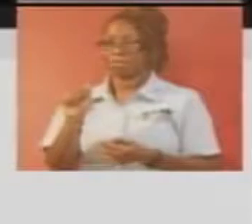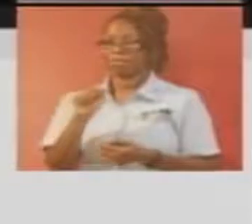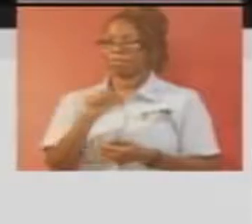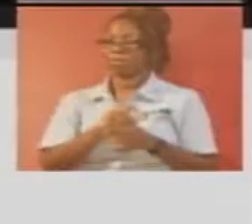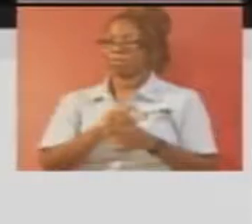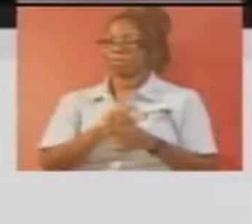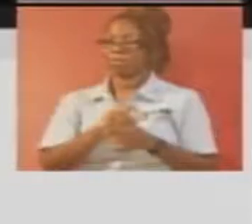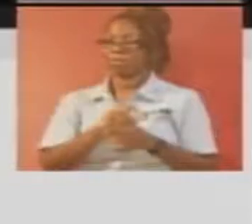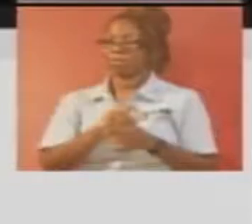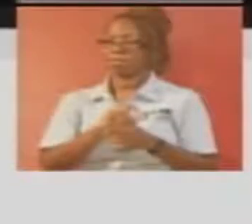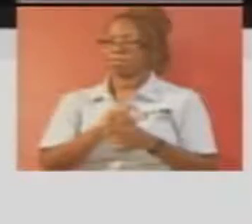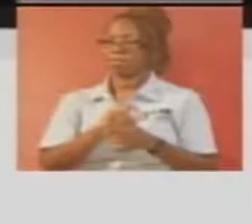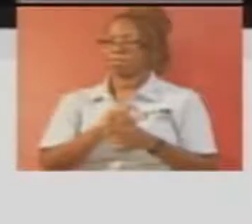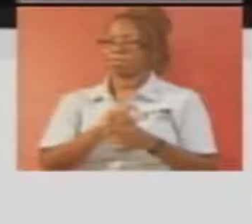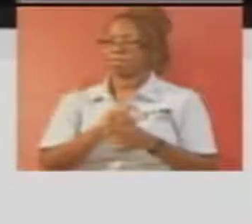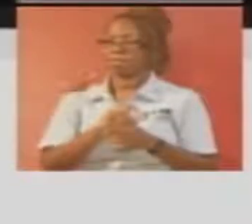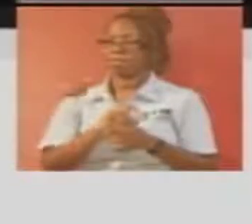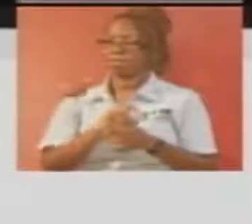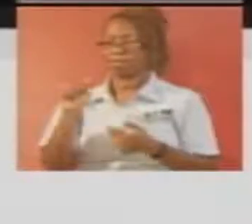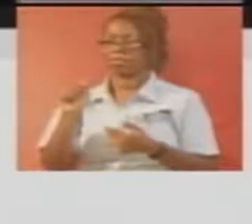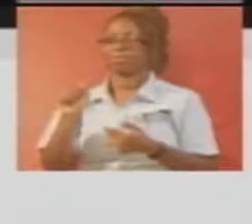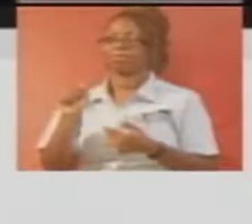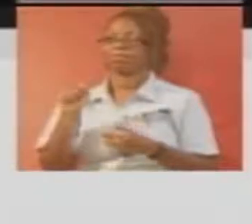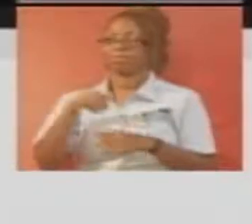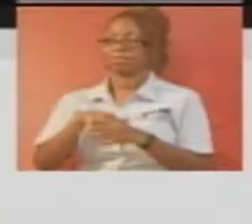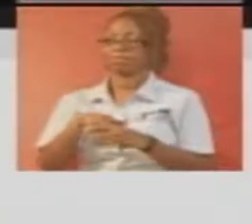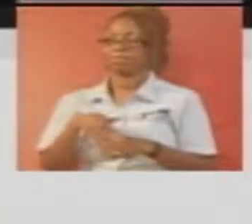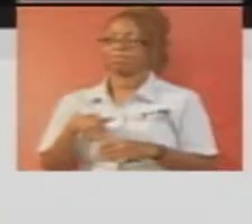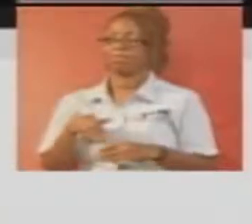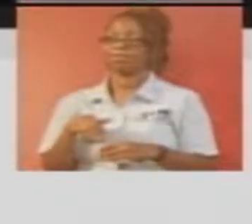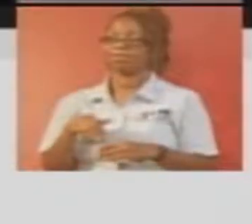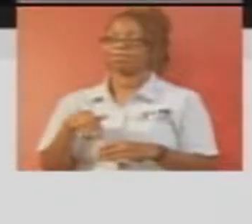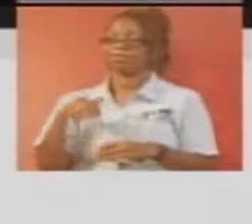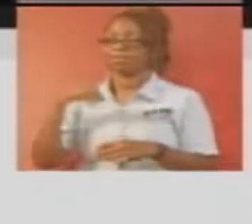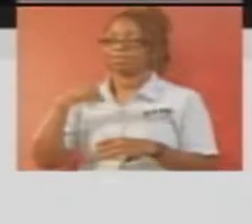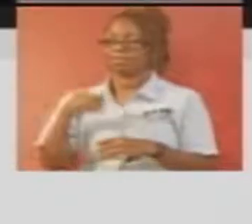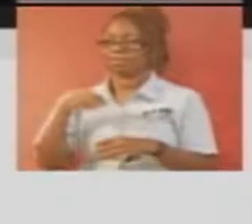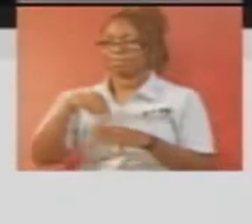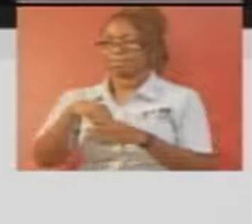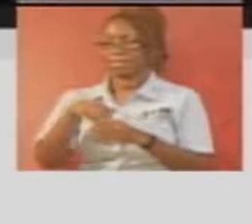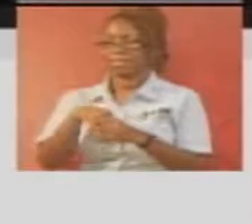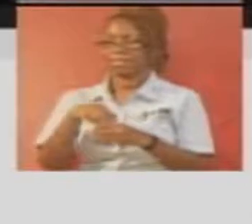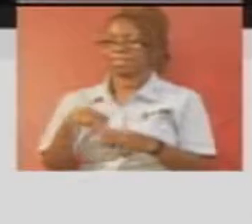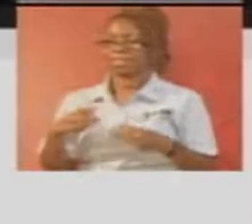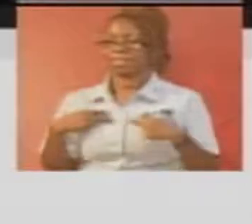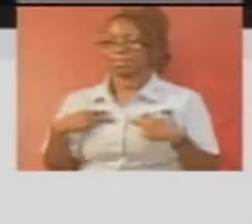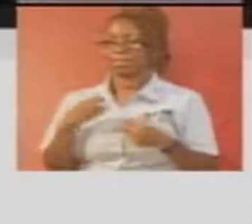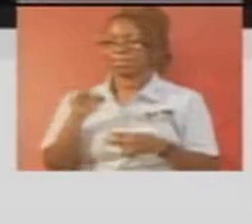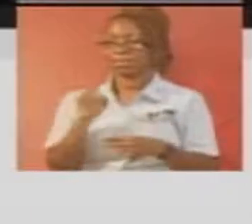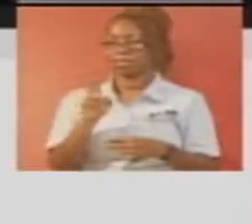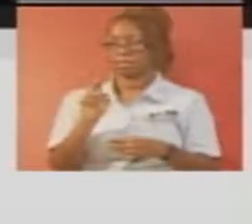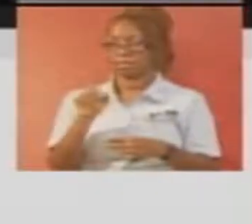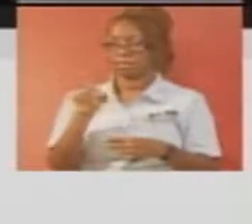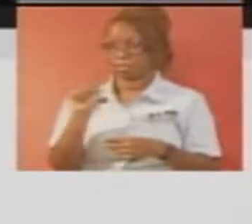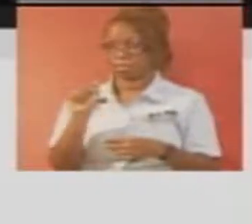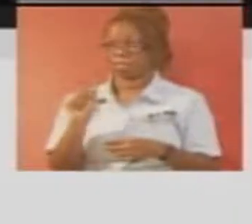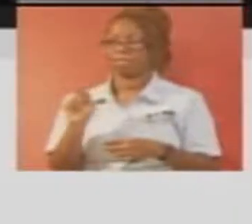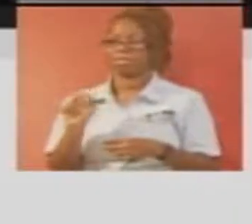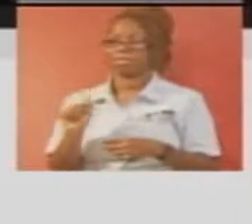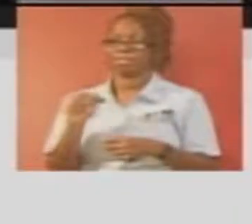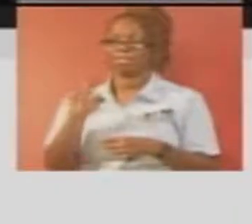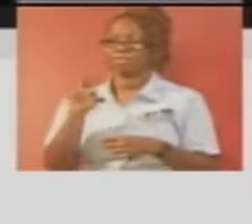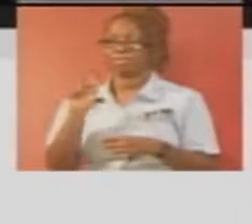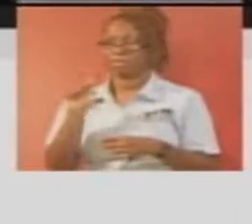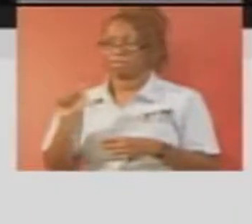genetic material is protein cloth, which is the blue part that you're seeing there. There are some viruses, including the